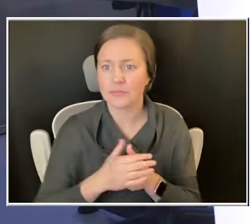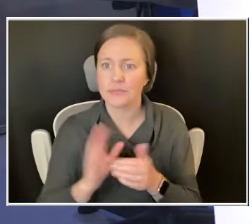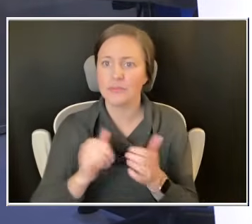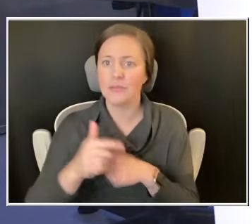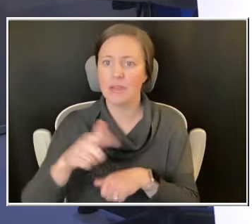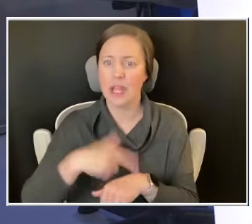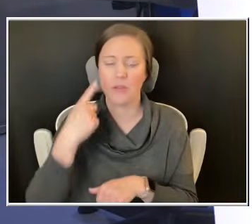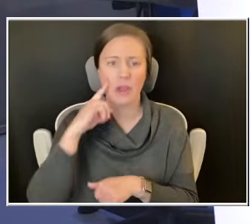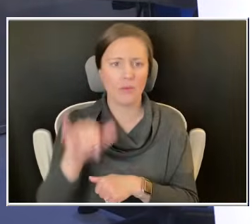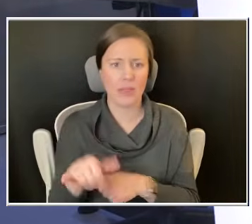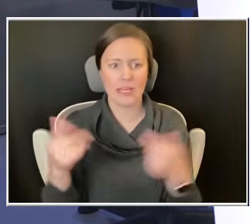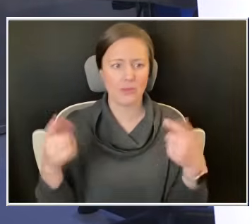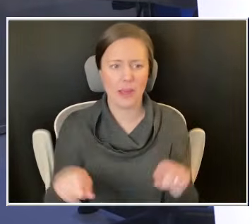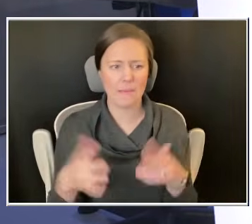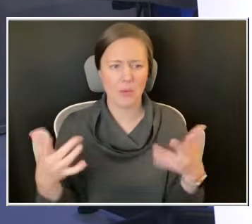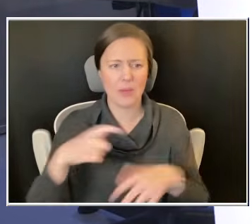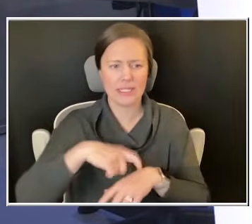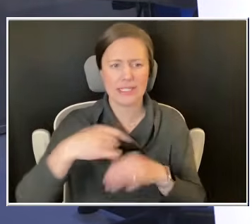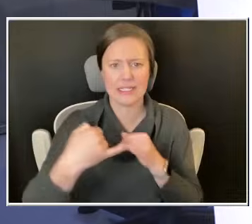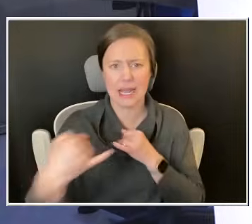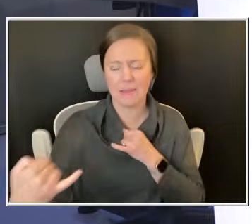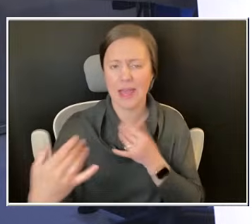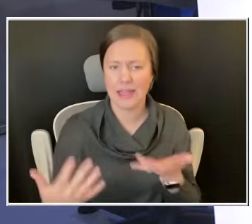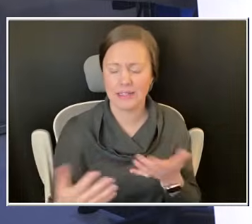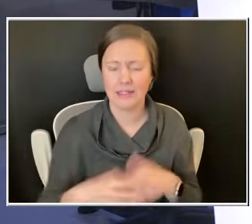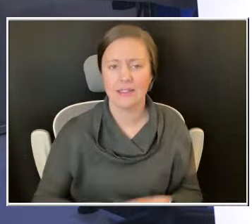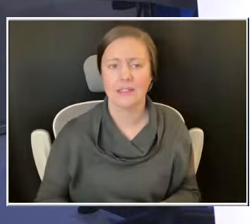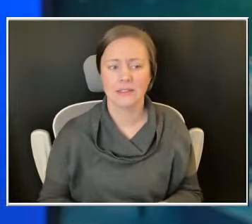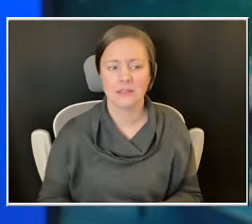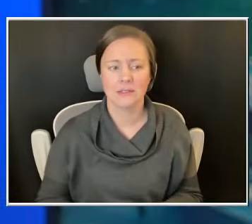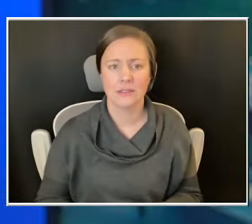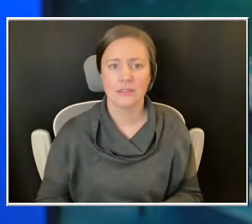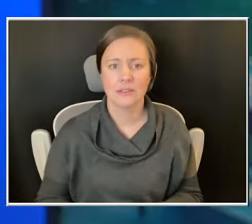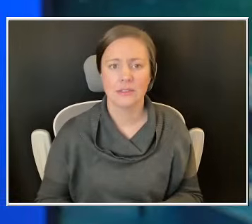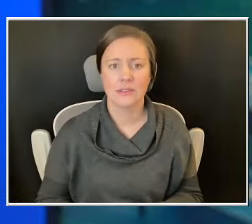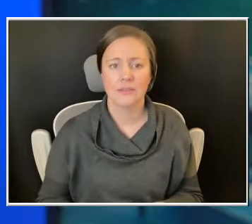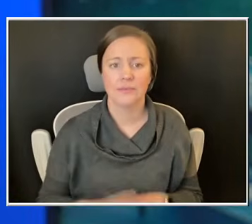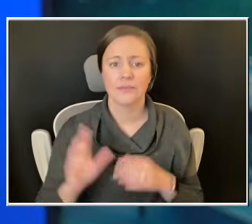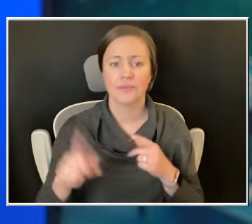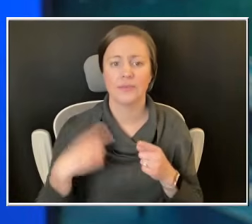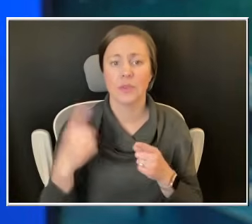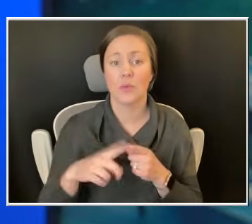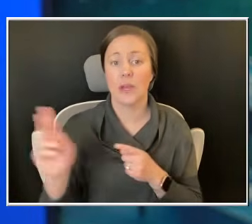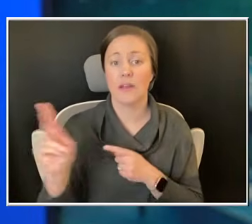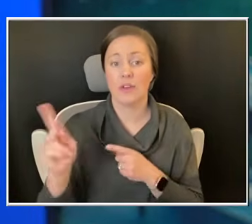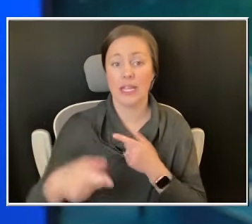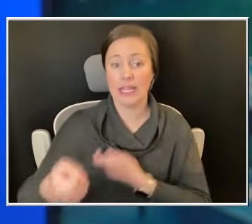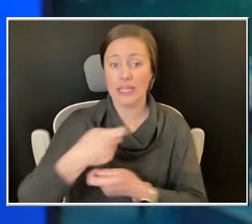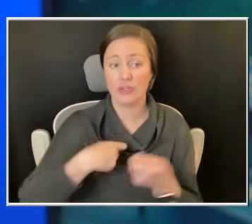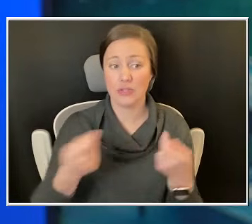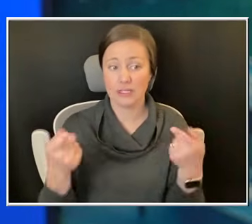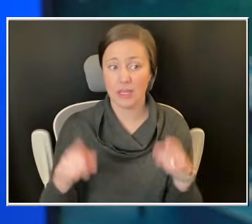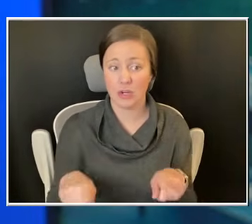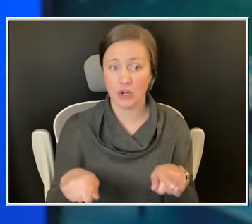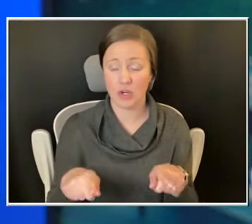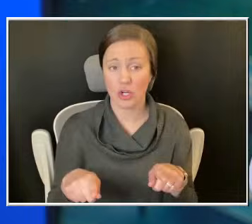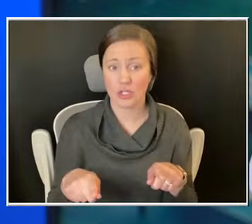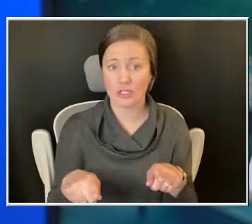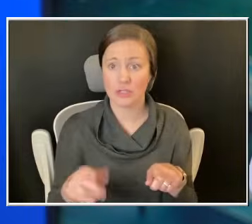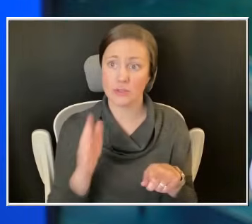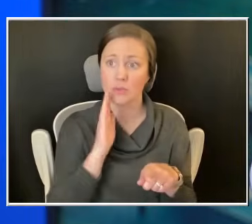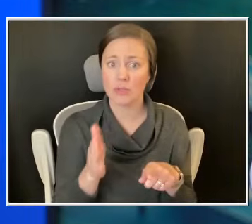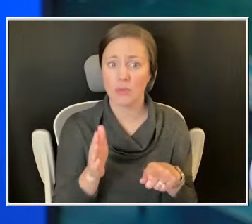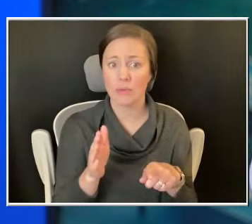happen? What's the timeline look like? Once the kidney transplant occurs, which will be in the